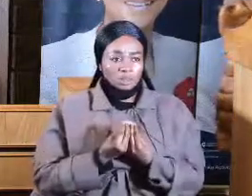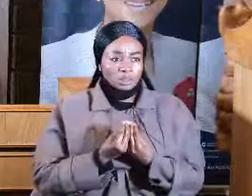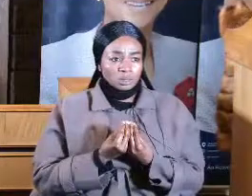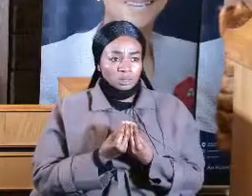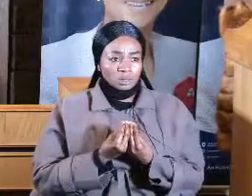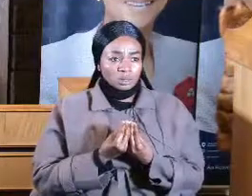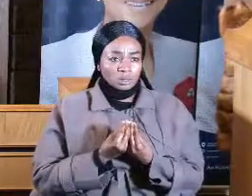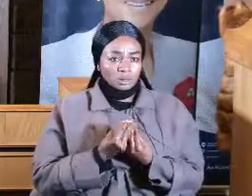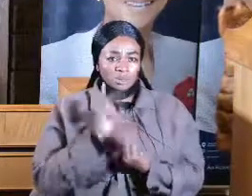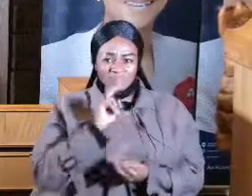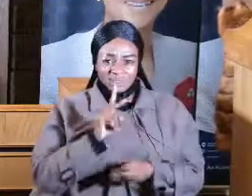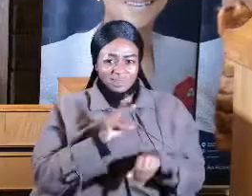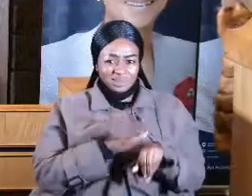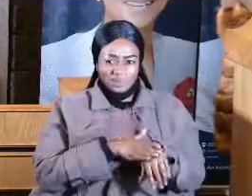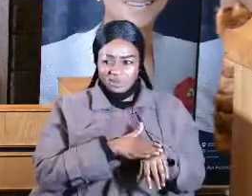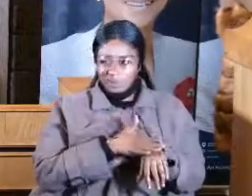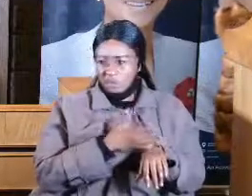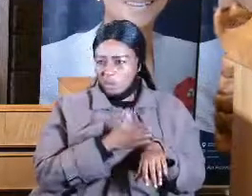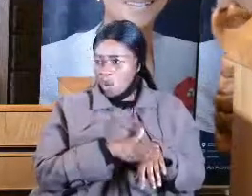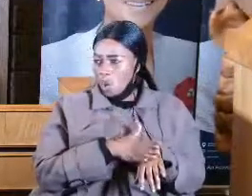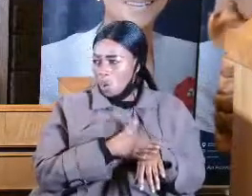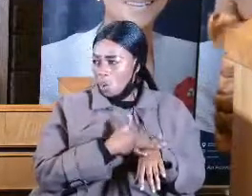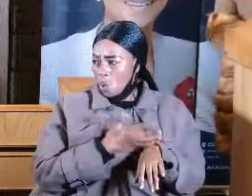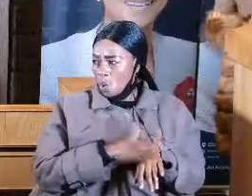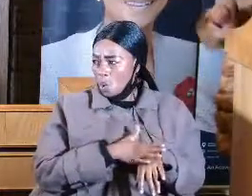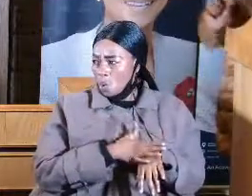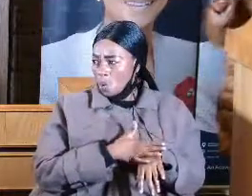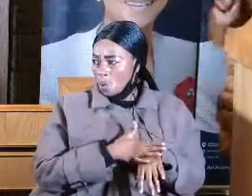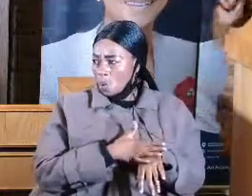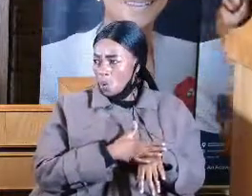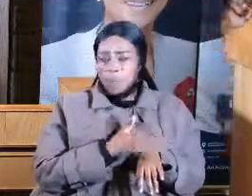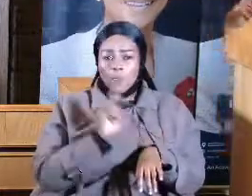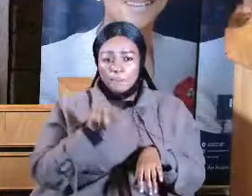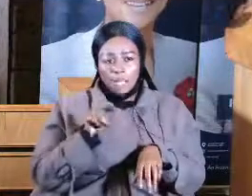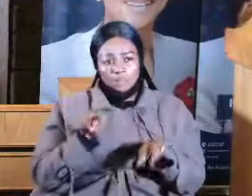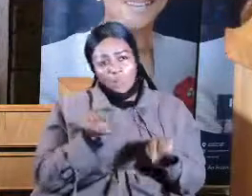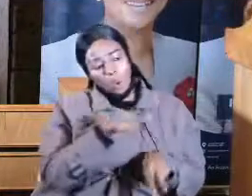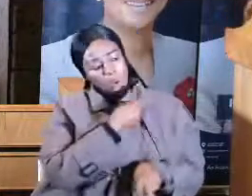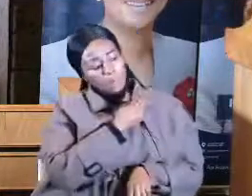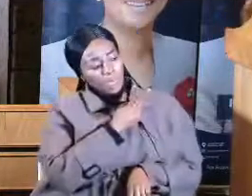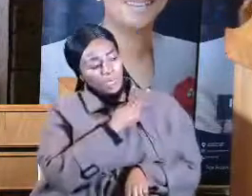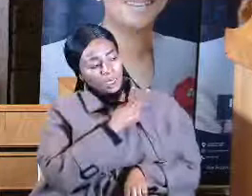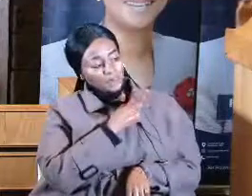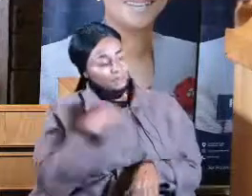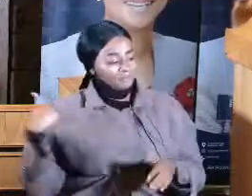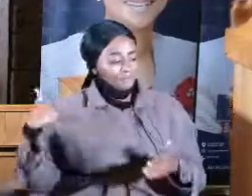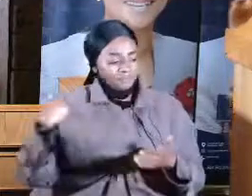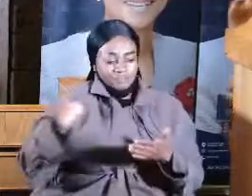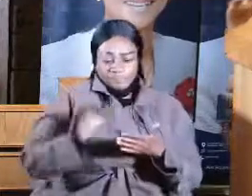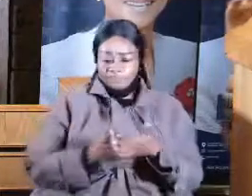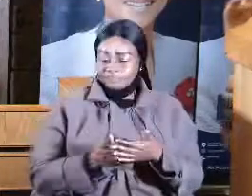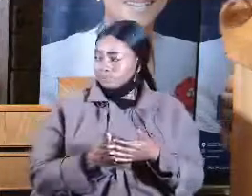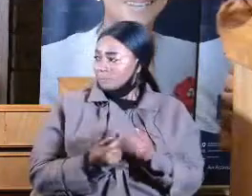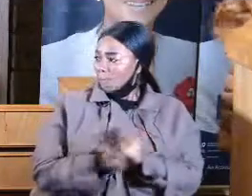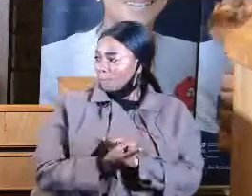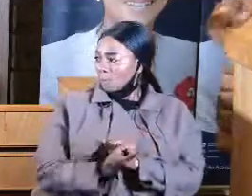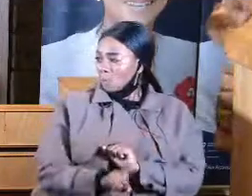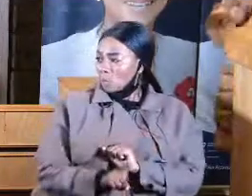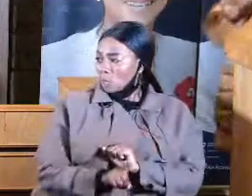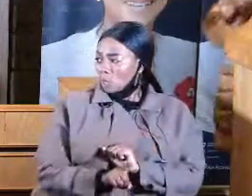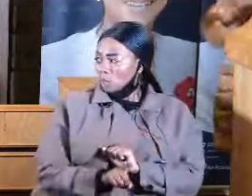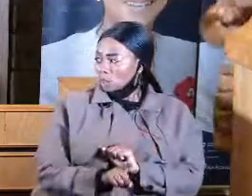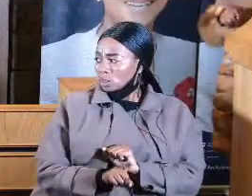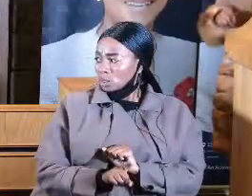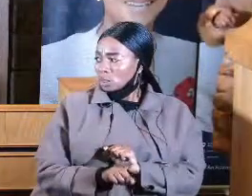as we want, I want us to also have courage and look back at what has happened. That there's some